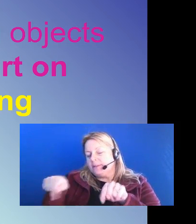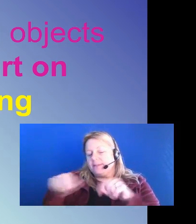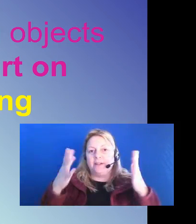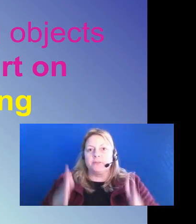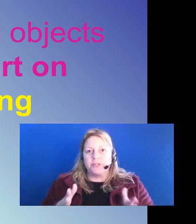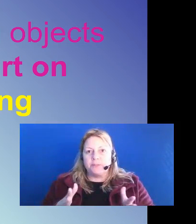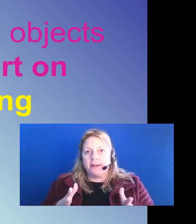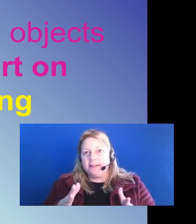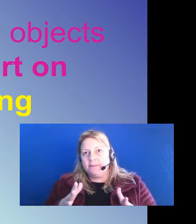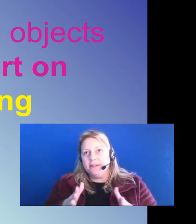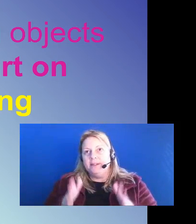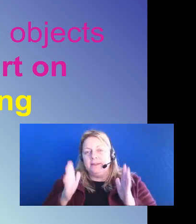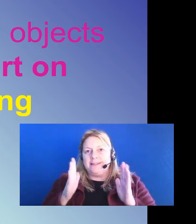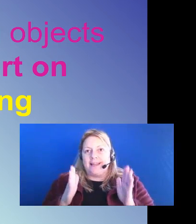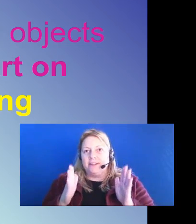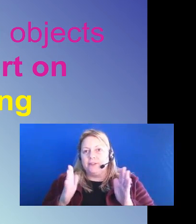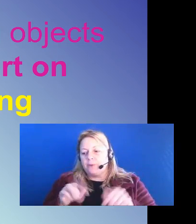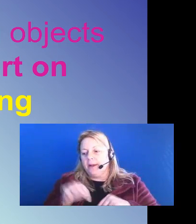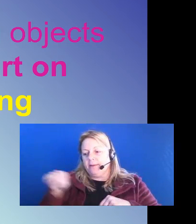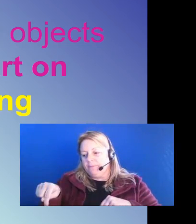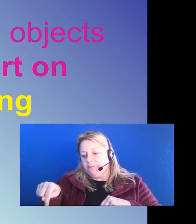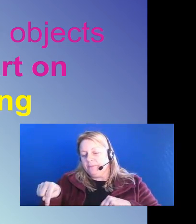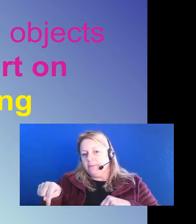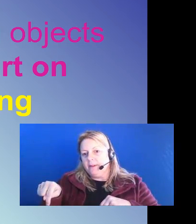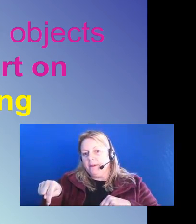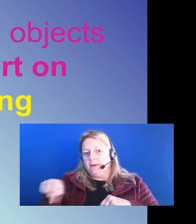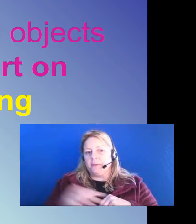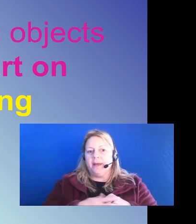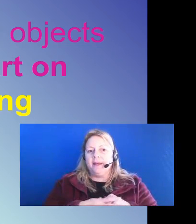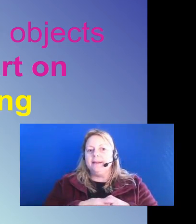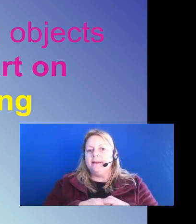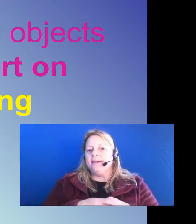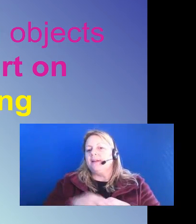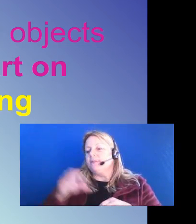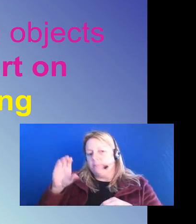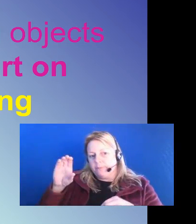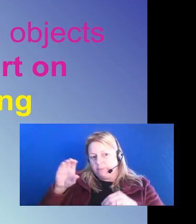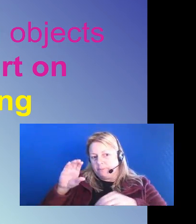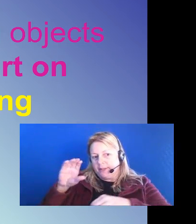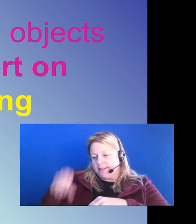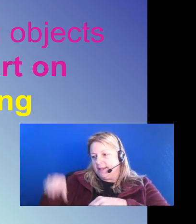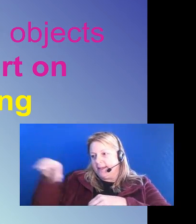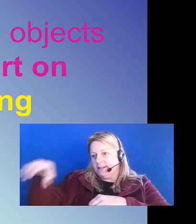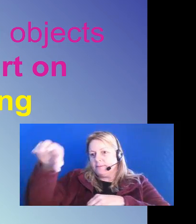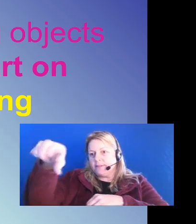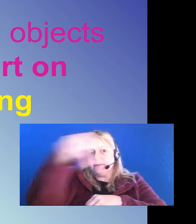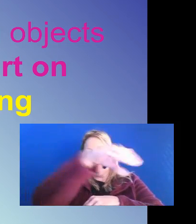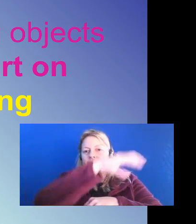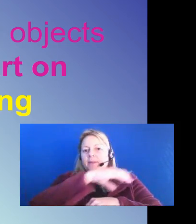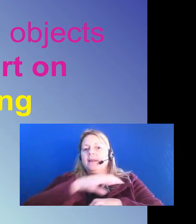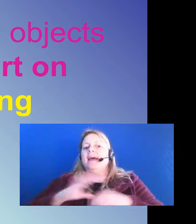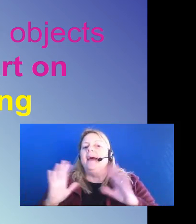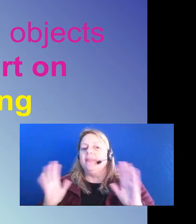right. Signer's perspective, signer's right. Okay. Place the